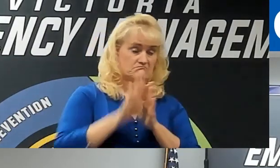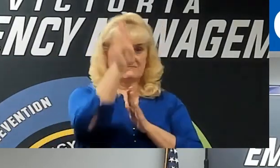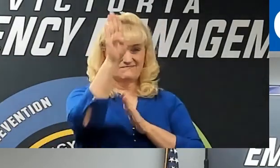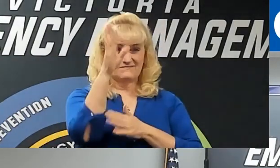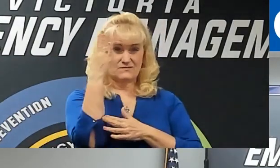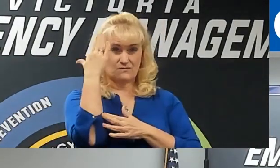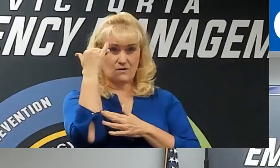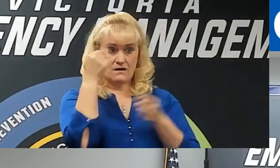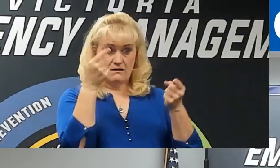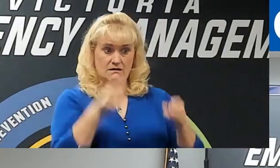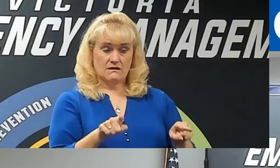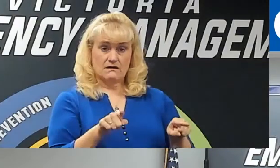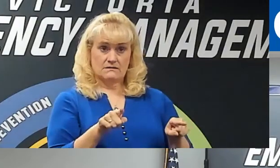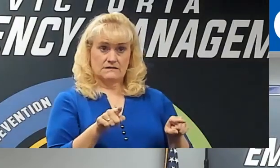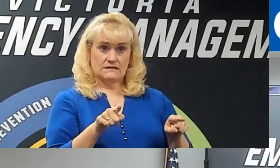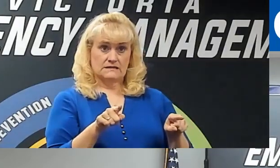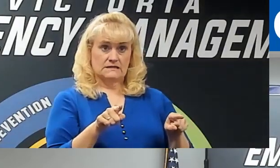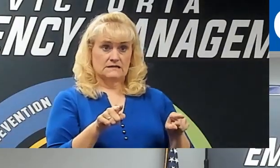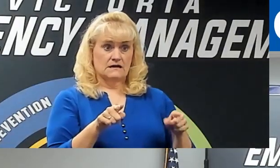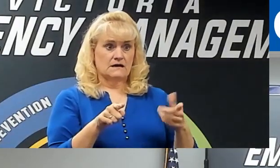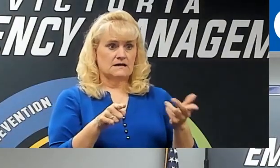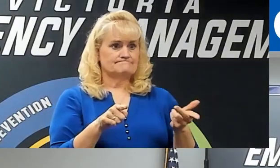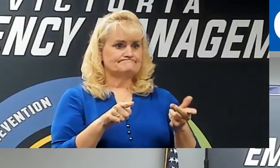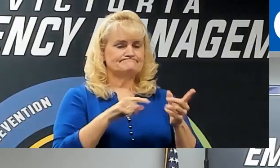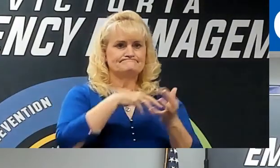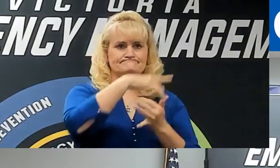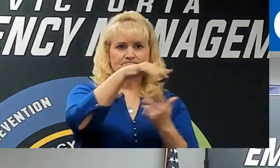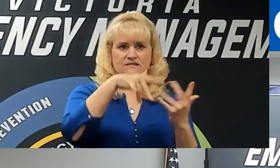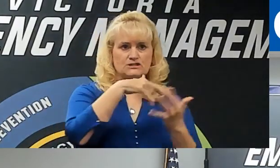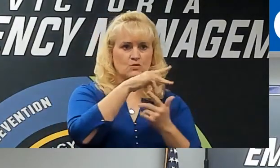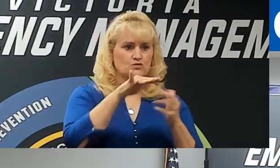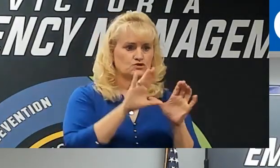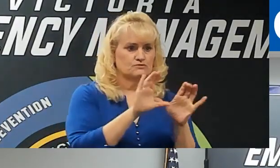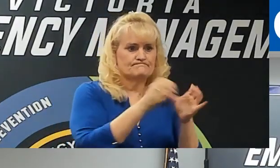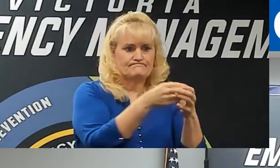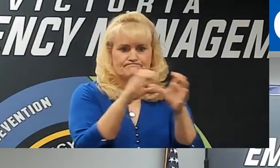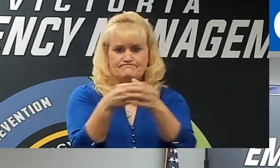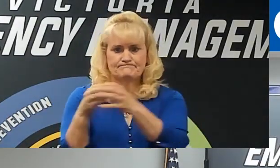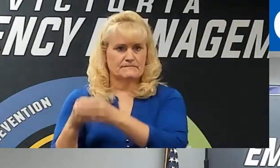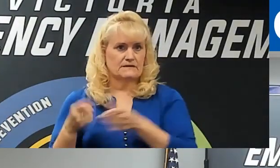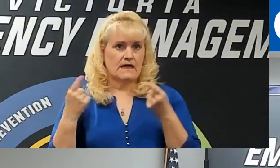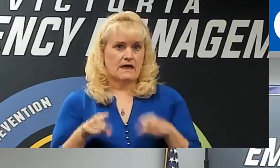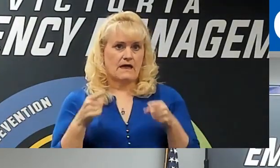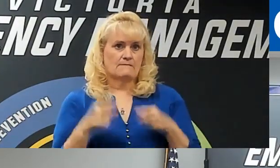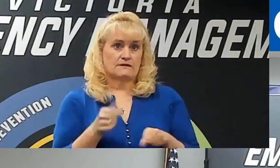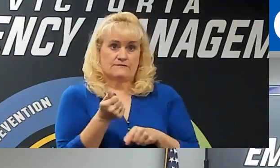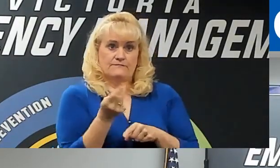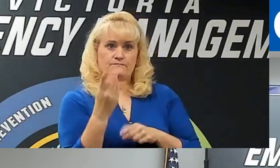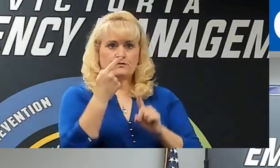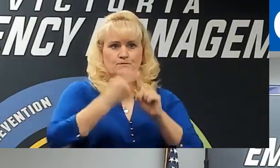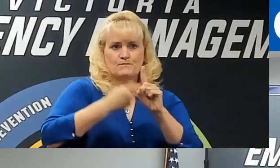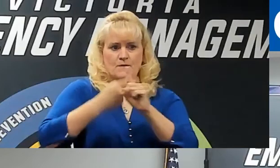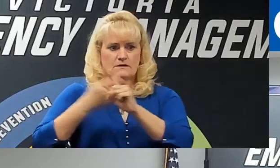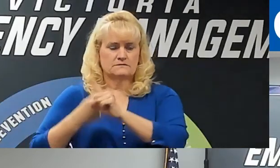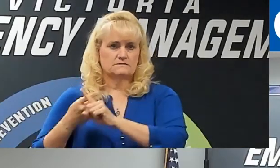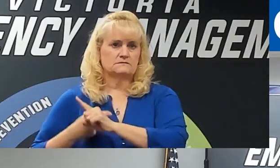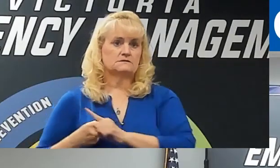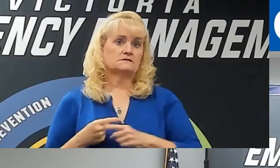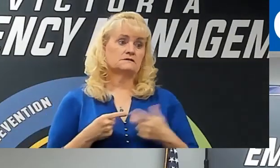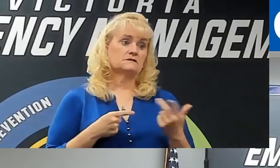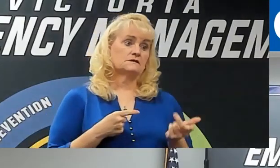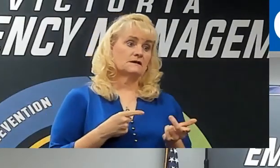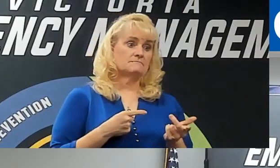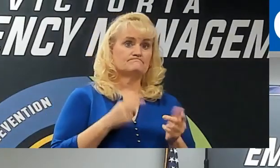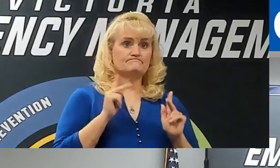the number of social gatherings that are now taking place. For months, those were largely curtailed